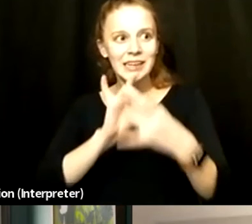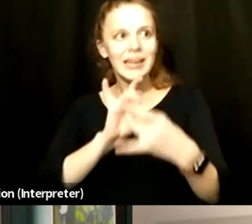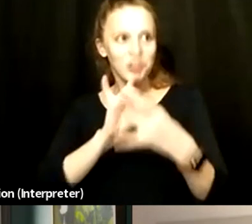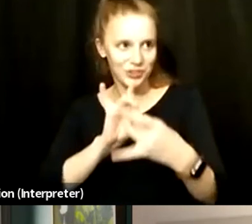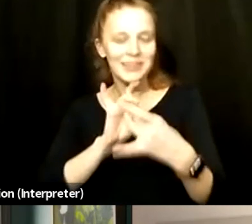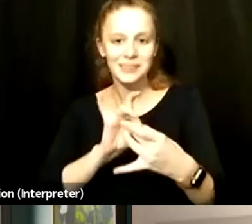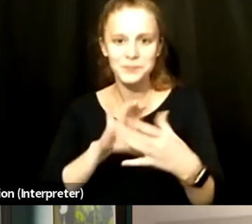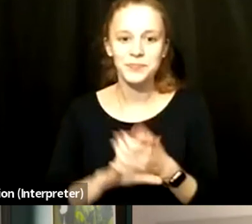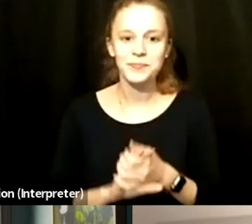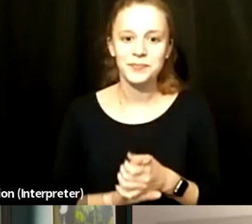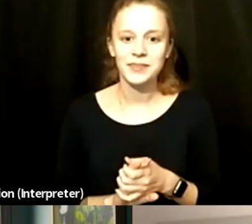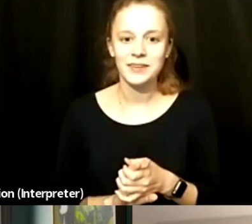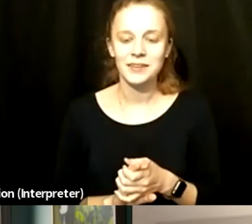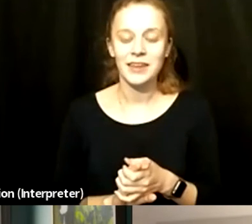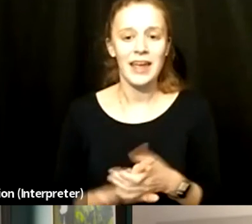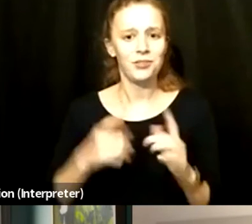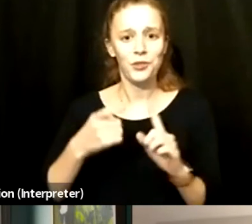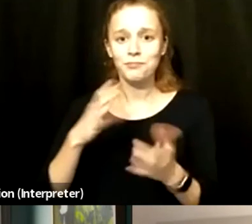experiences.